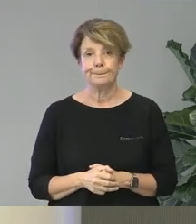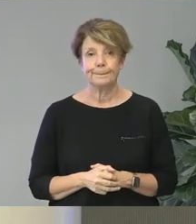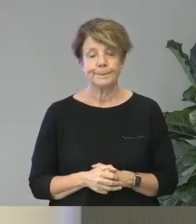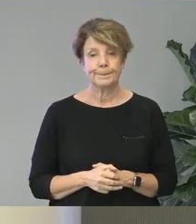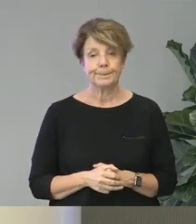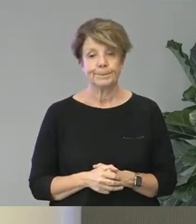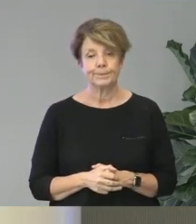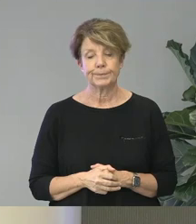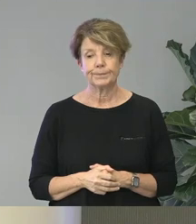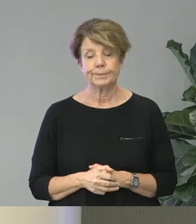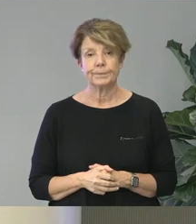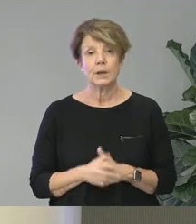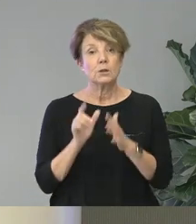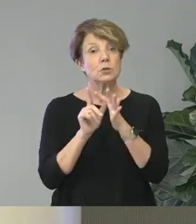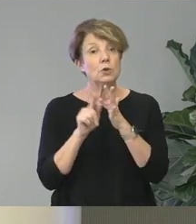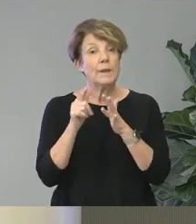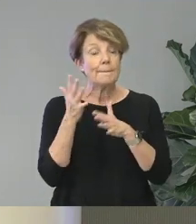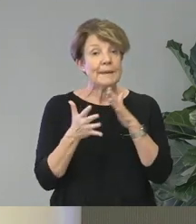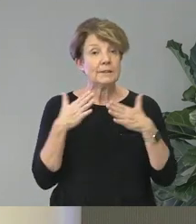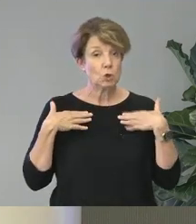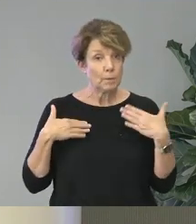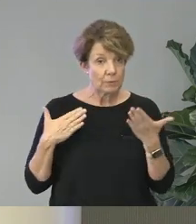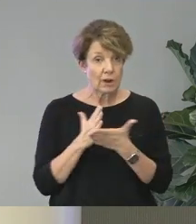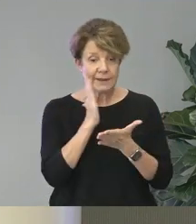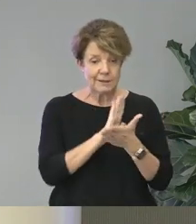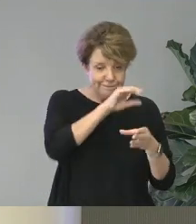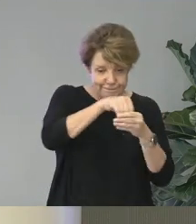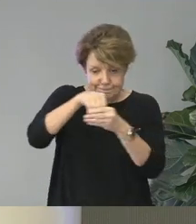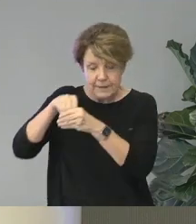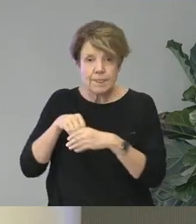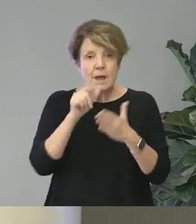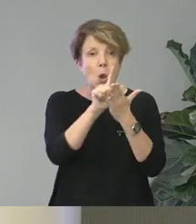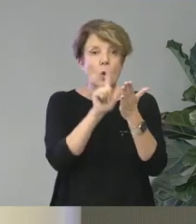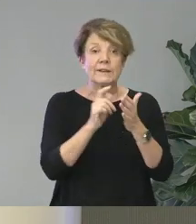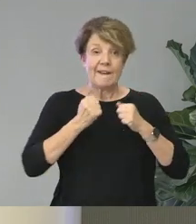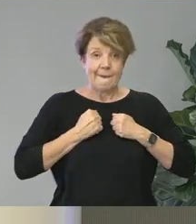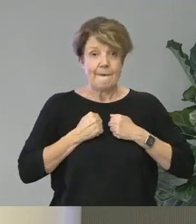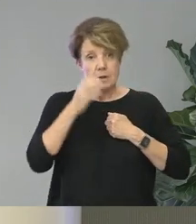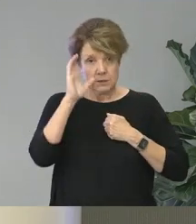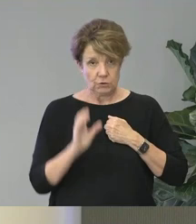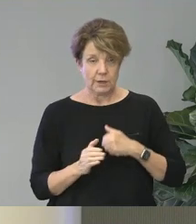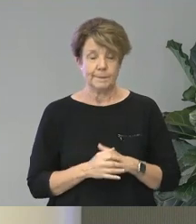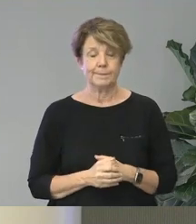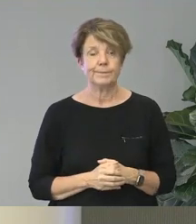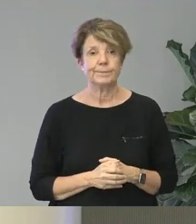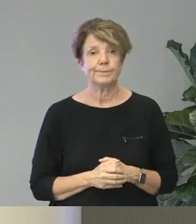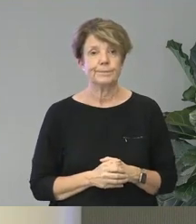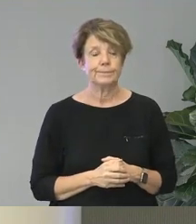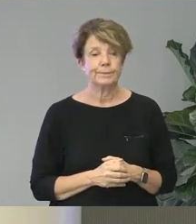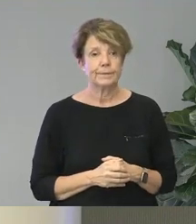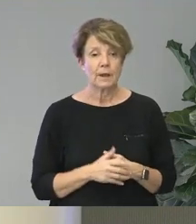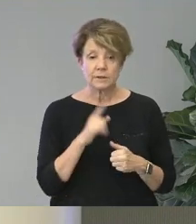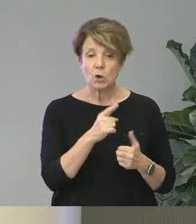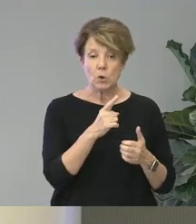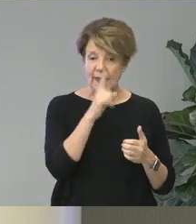To do so requires that human rights are embedded within the laws of our country so that they have practical